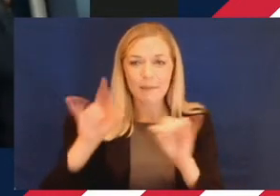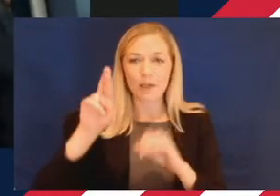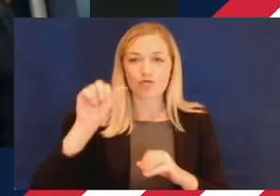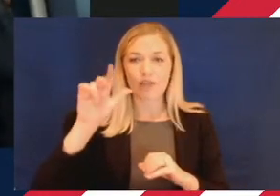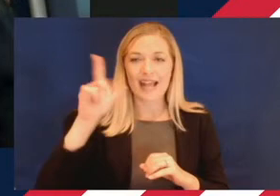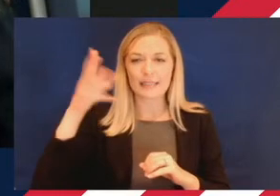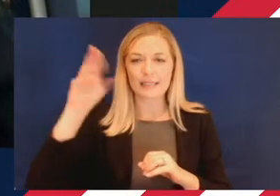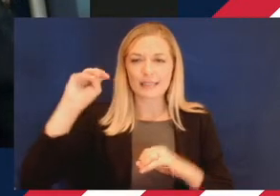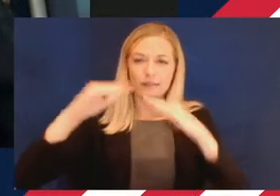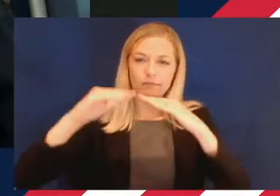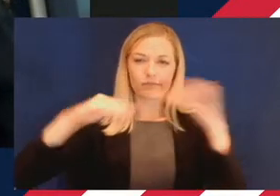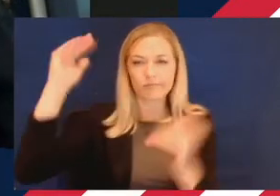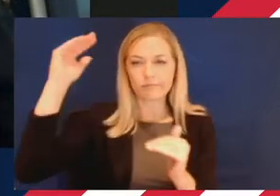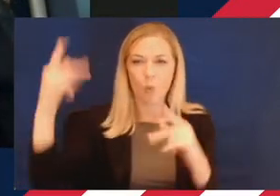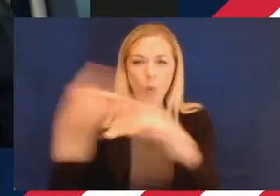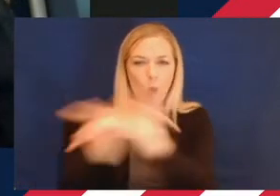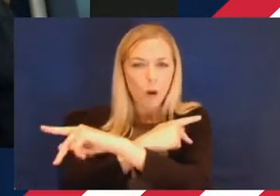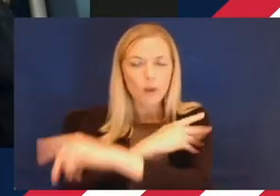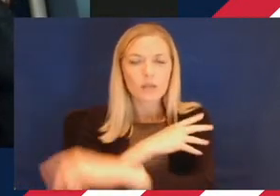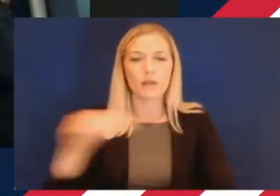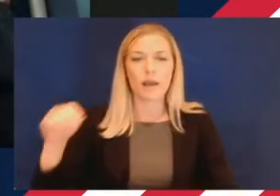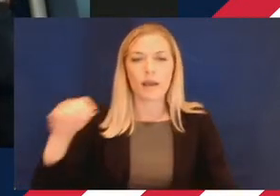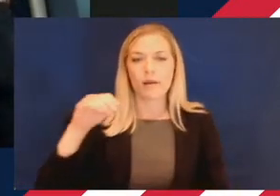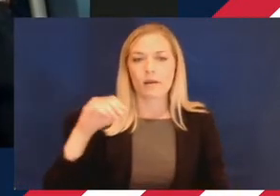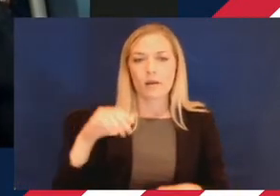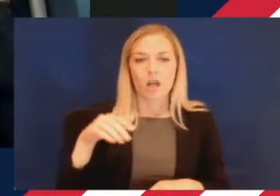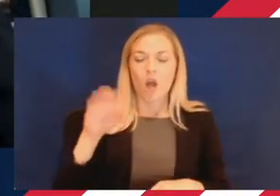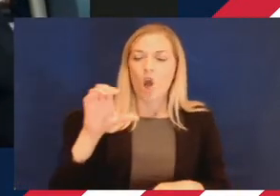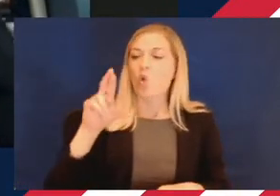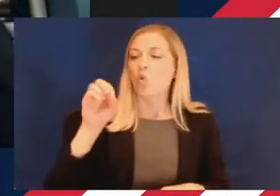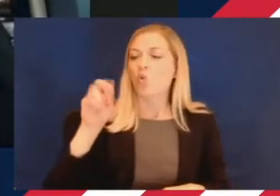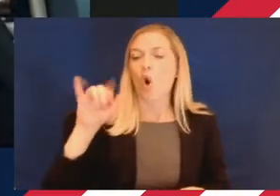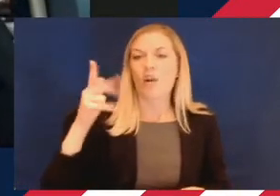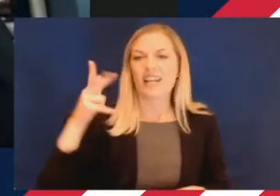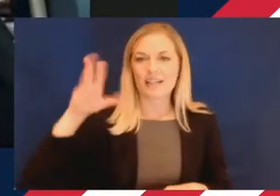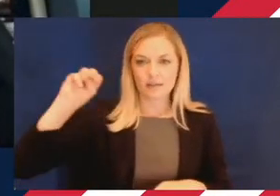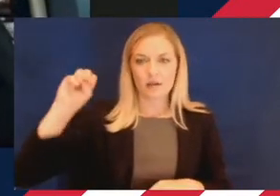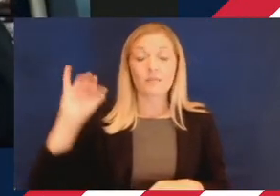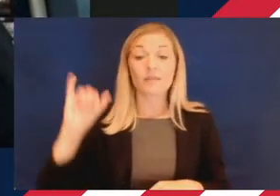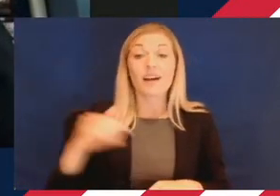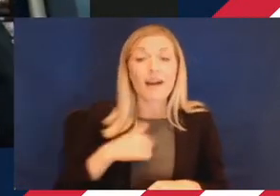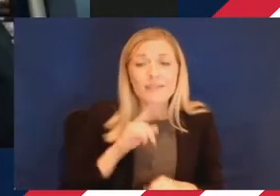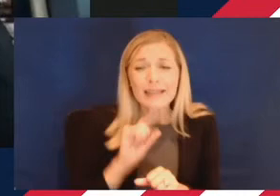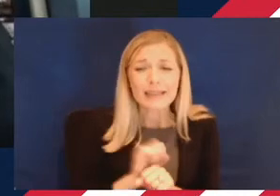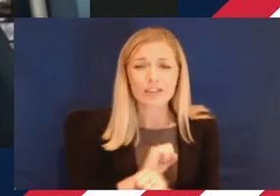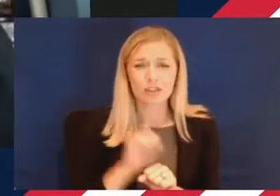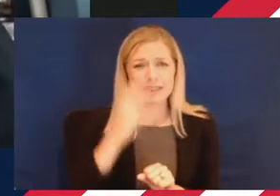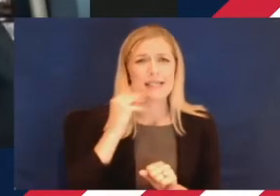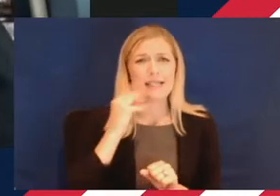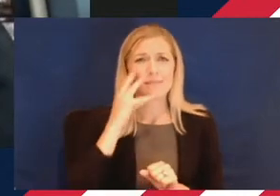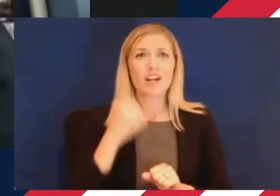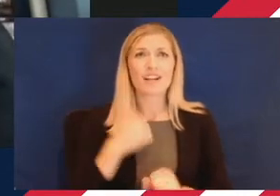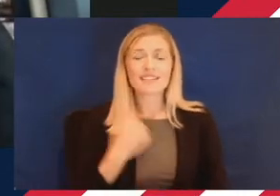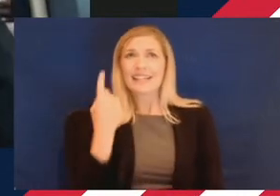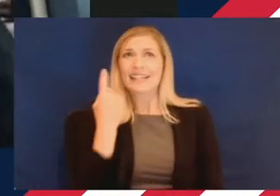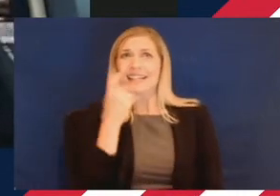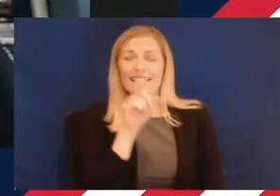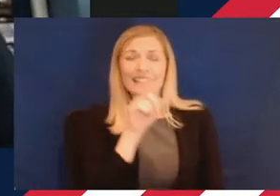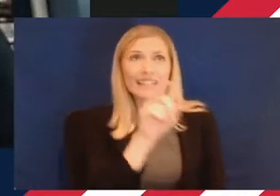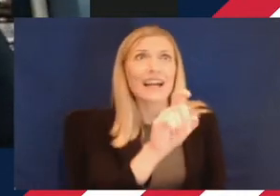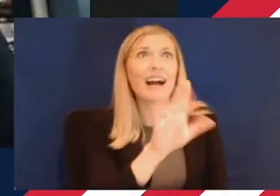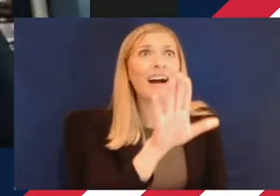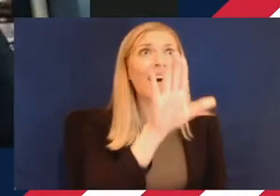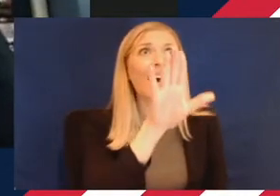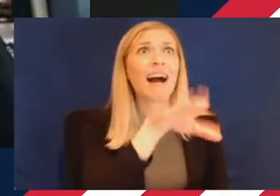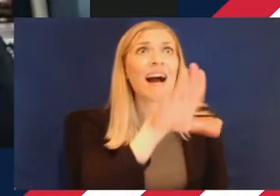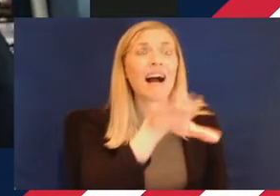You know, I got the door closed in my face, and it wasn't because I cried in